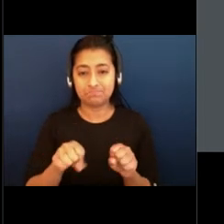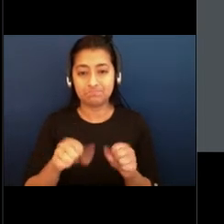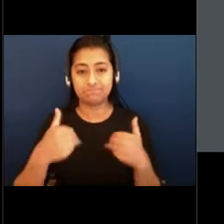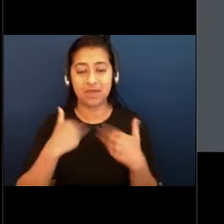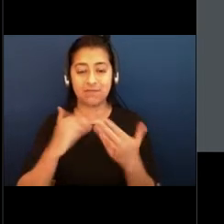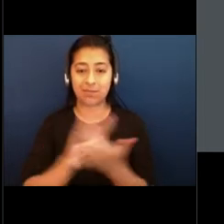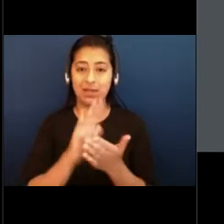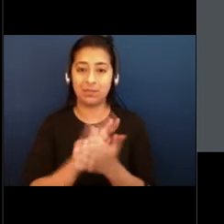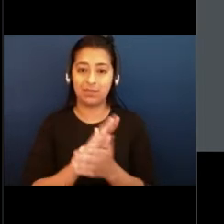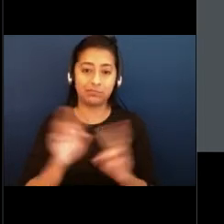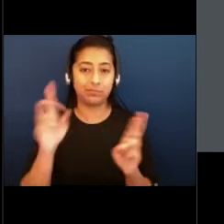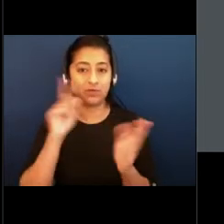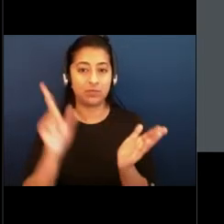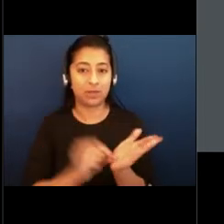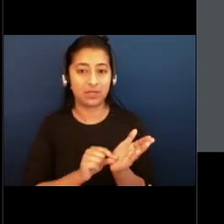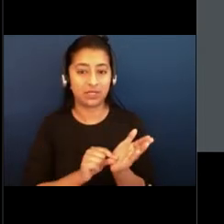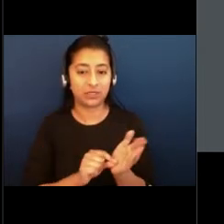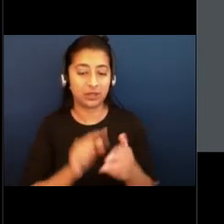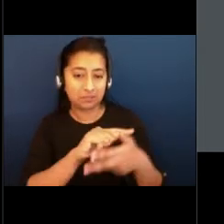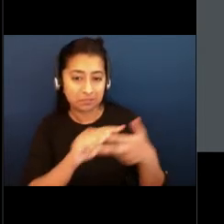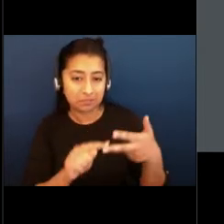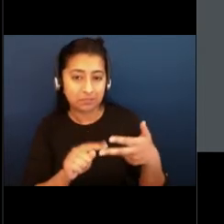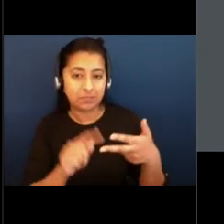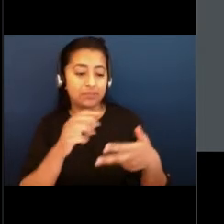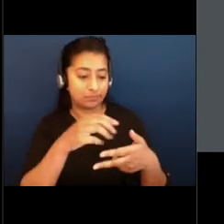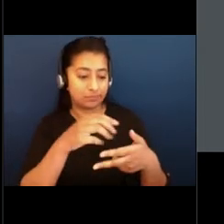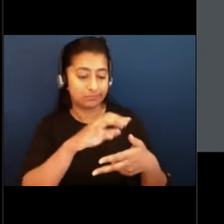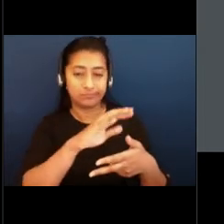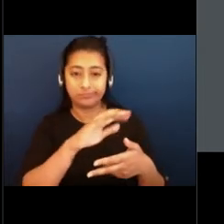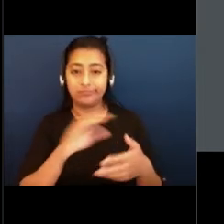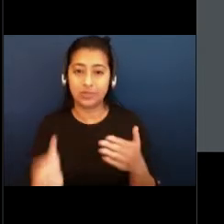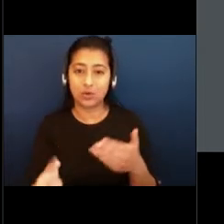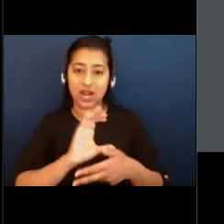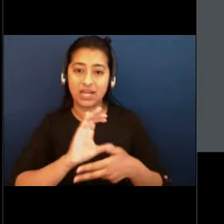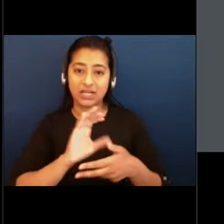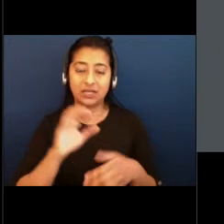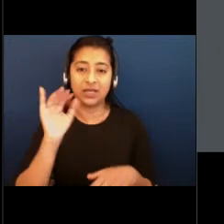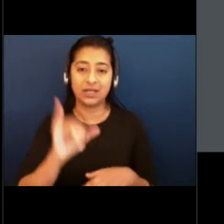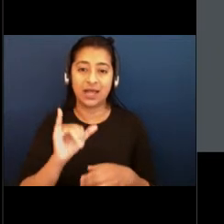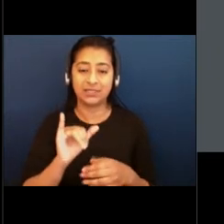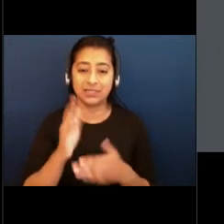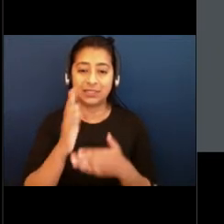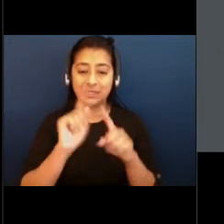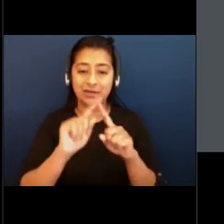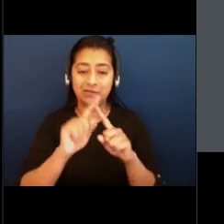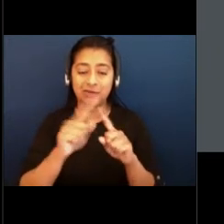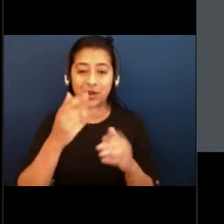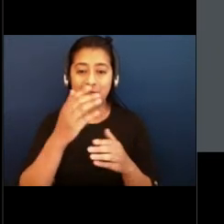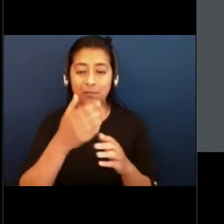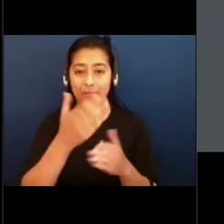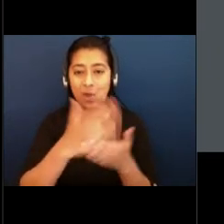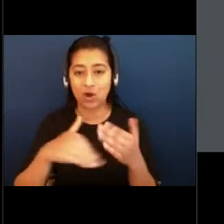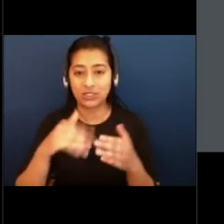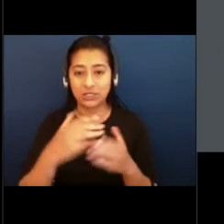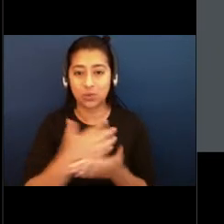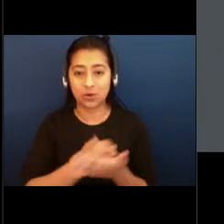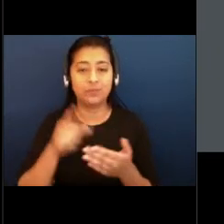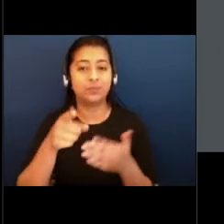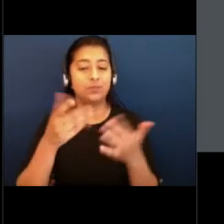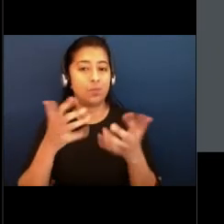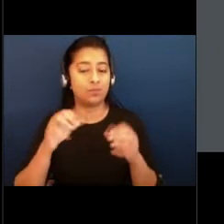paper for publication. These are the kinds of criteria and aspects of that corpus that you would want to be able